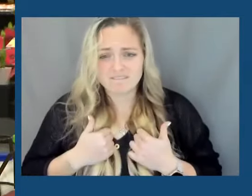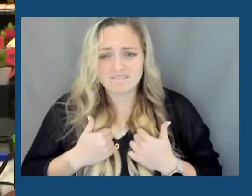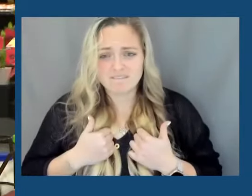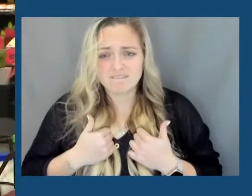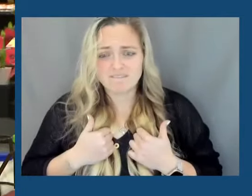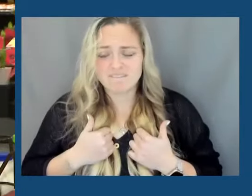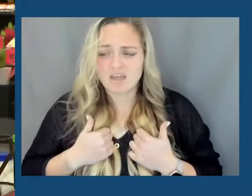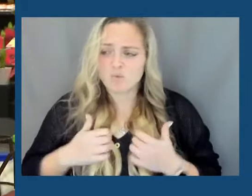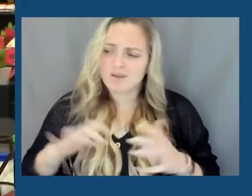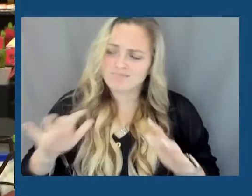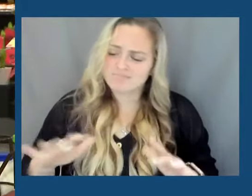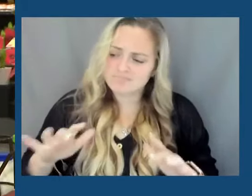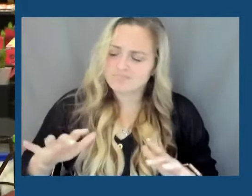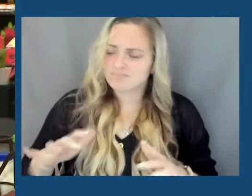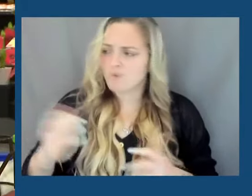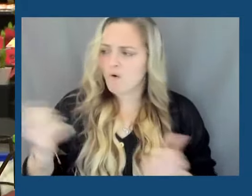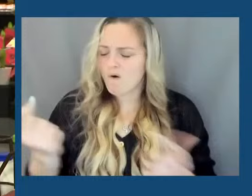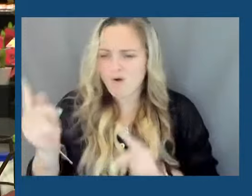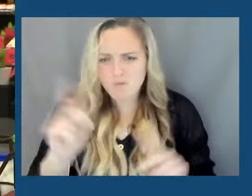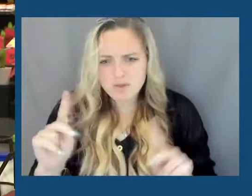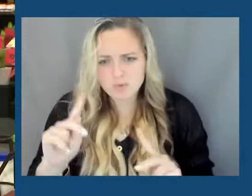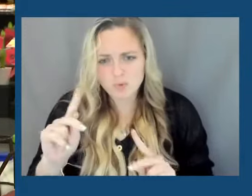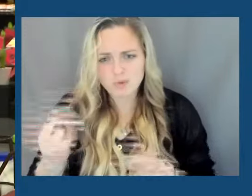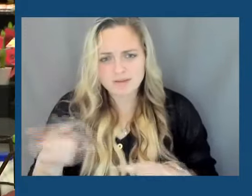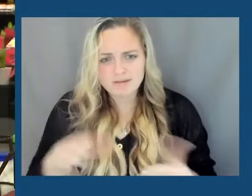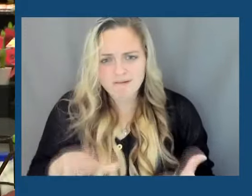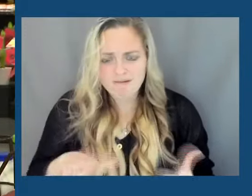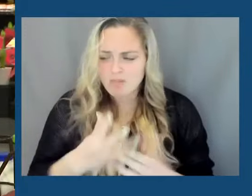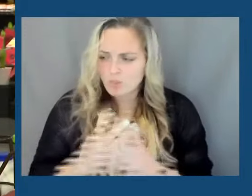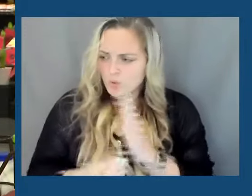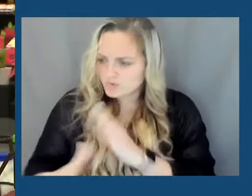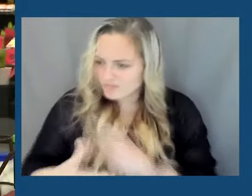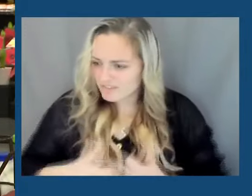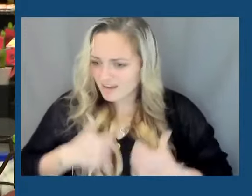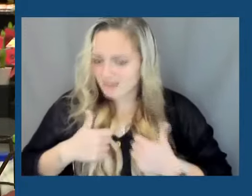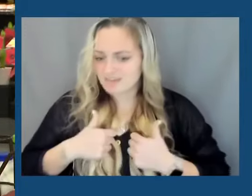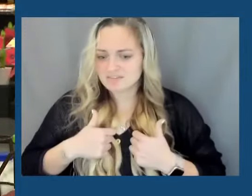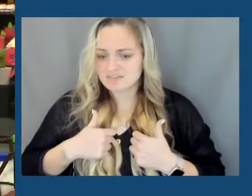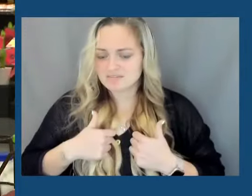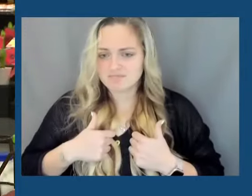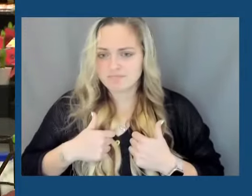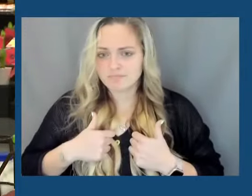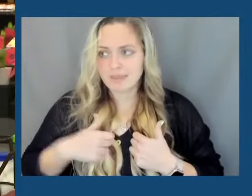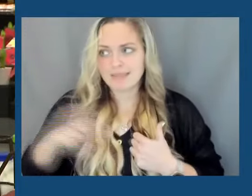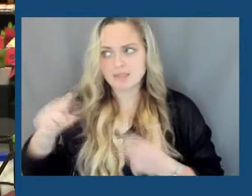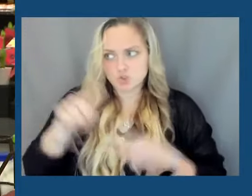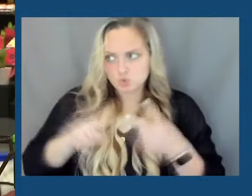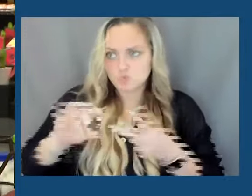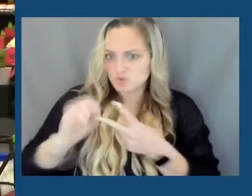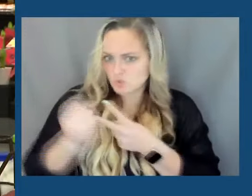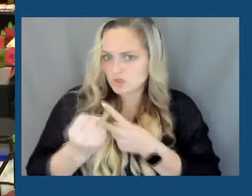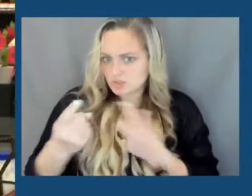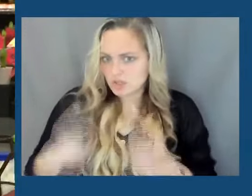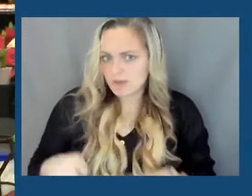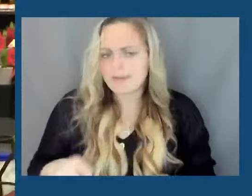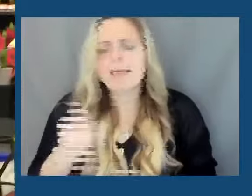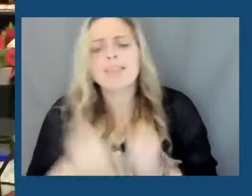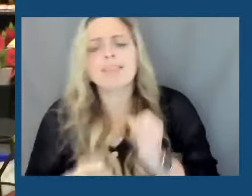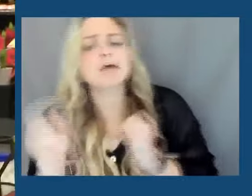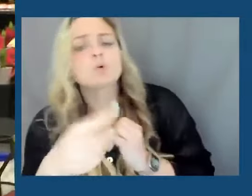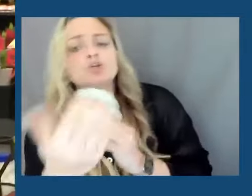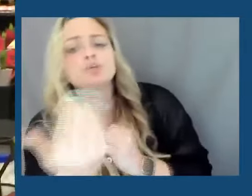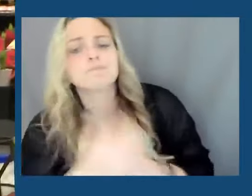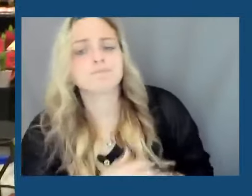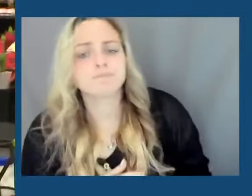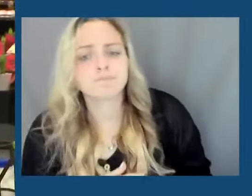all individuals who lose their lives the way they have in both these circumstances. All right, last one, Spectrum.